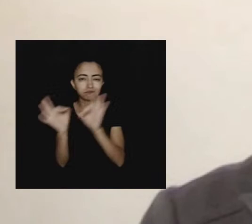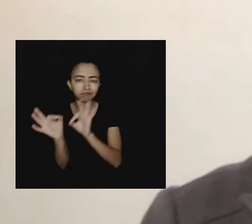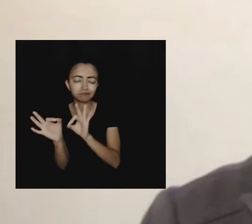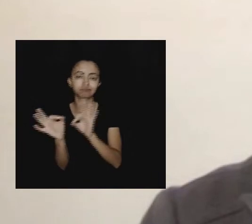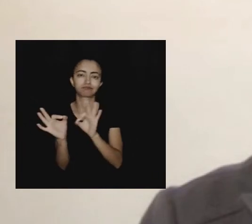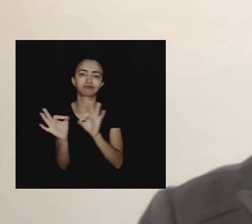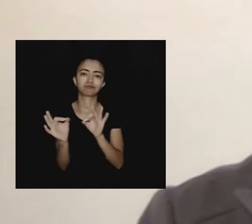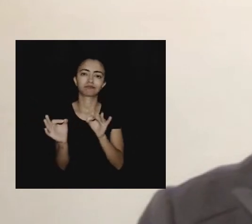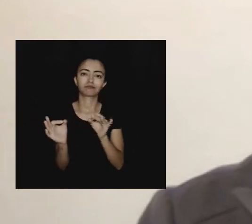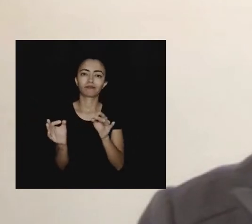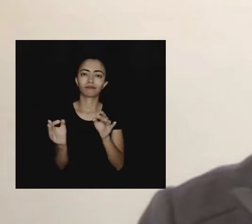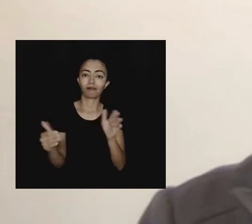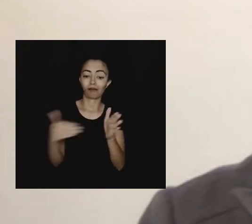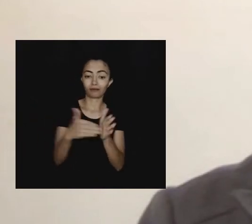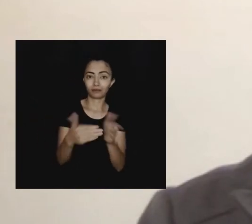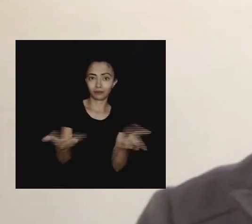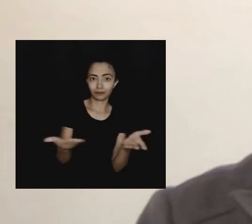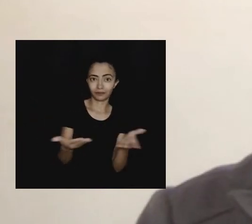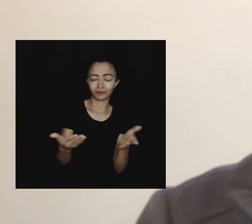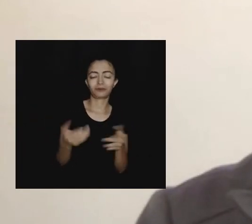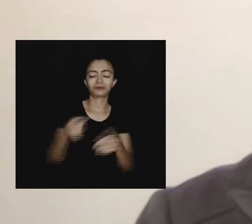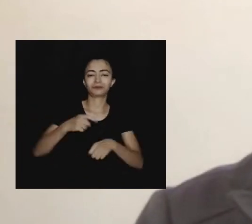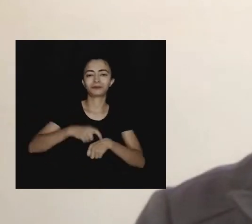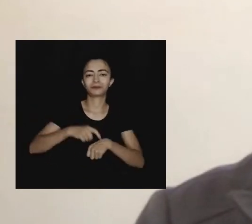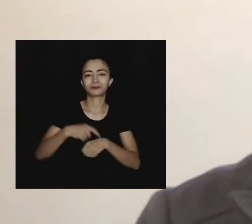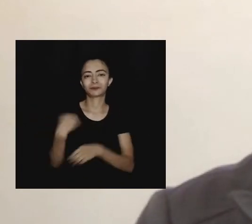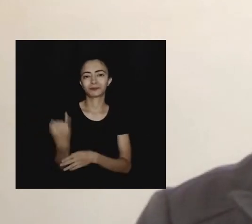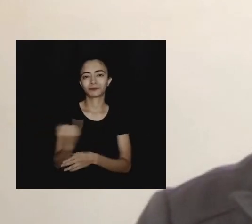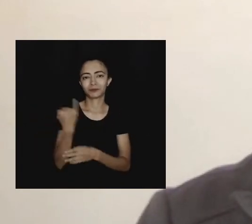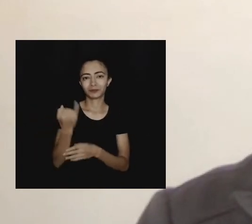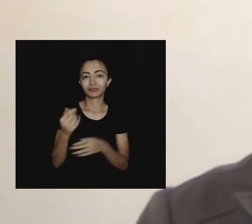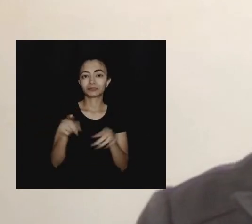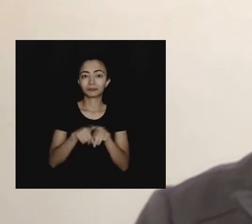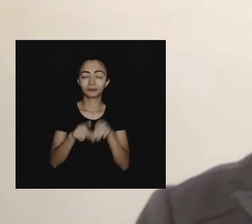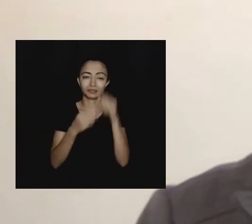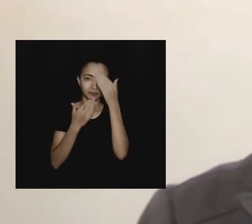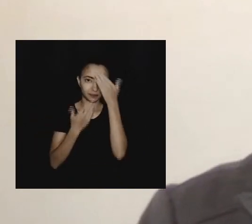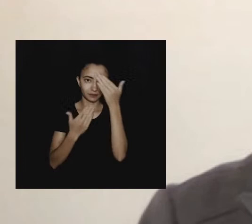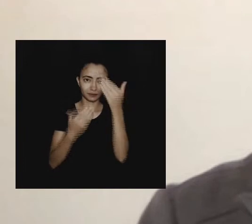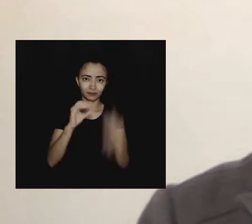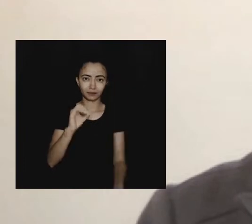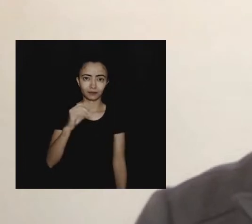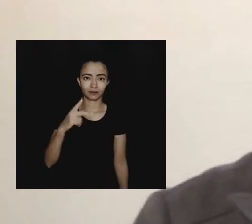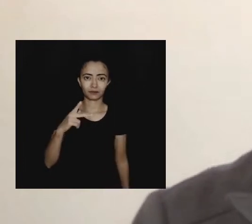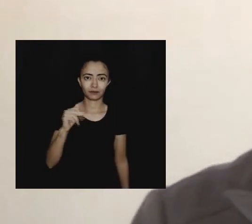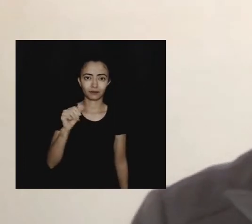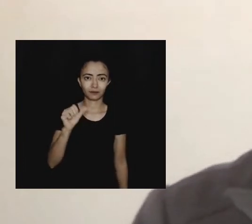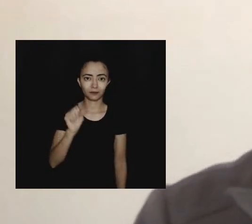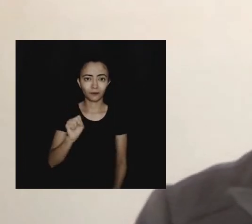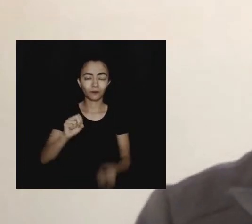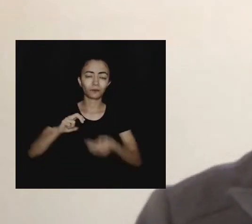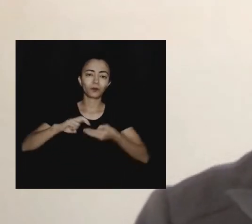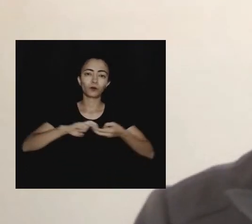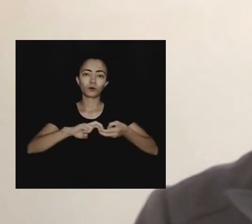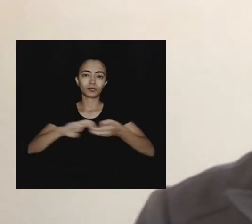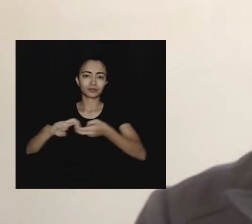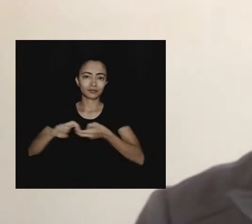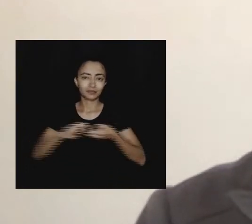for all of those who have followed us up to here. It's a very important moment. I'd really like to thank as well